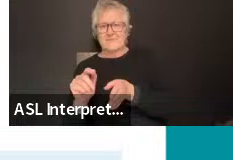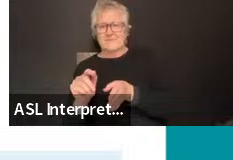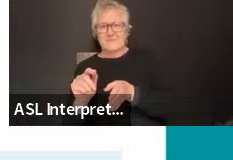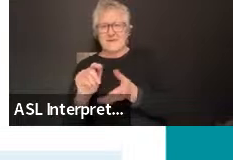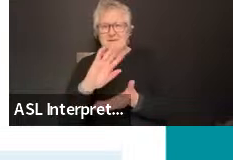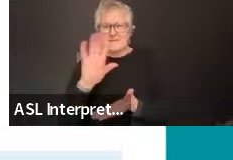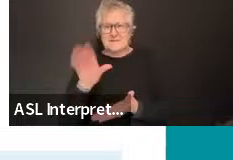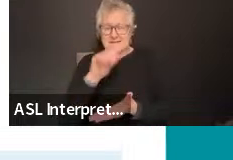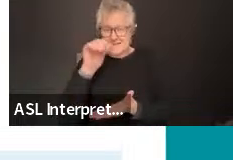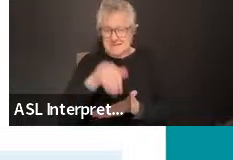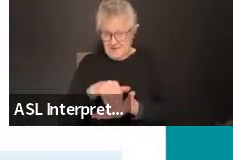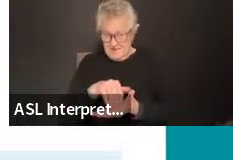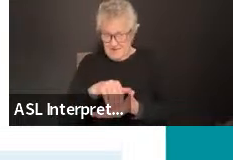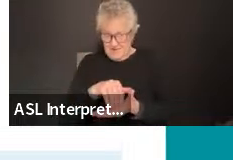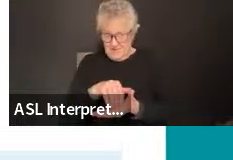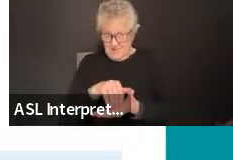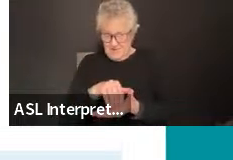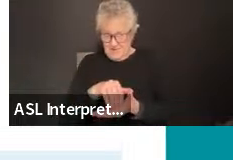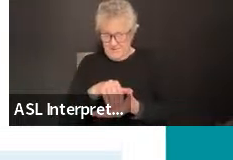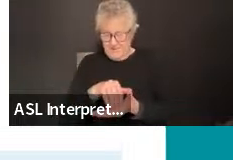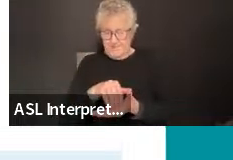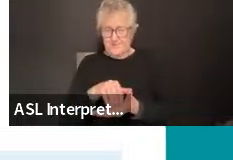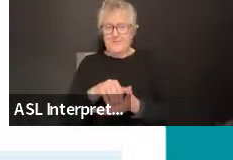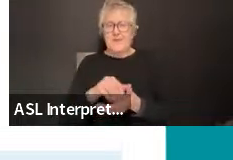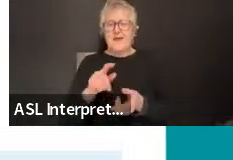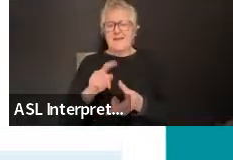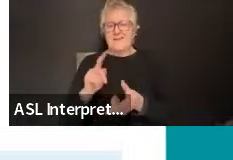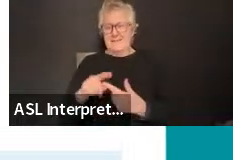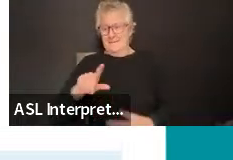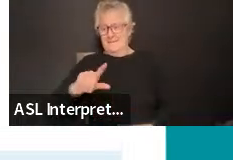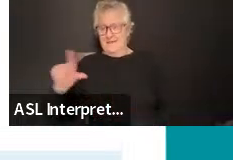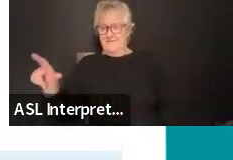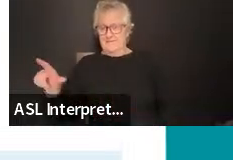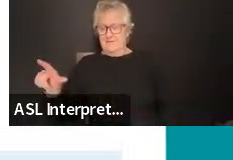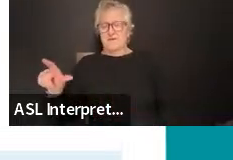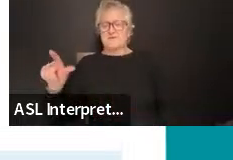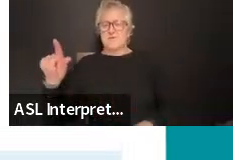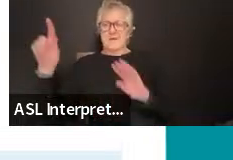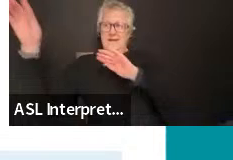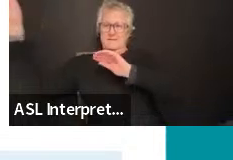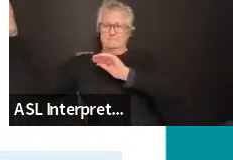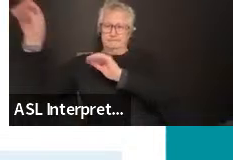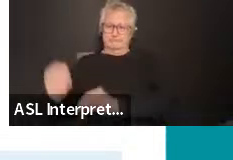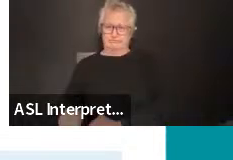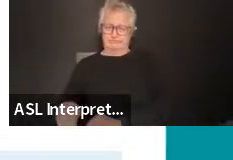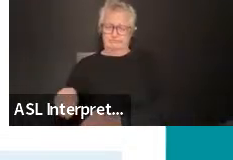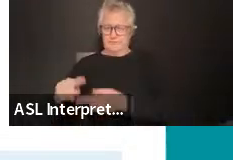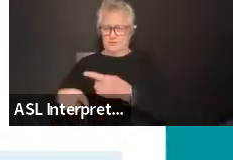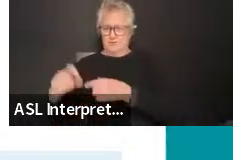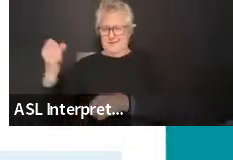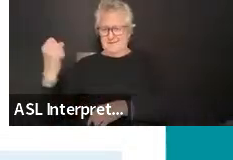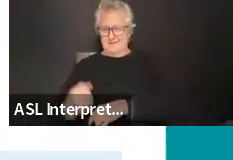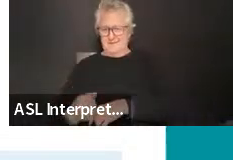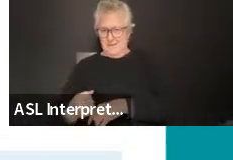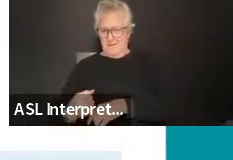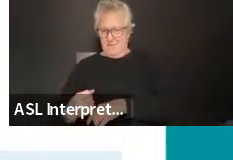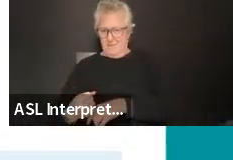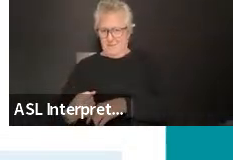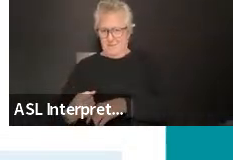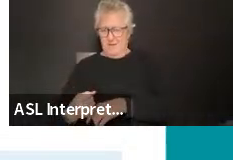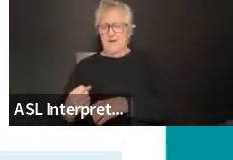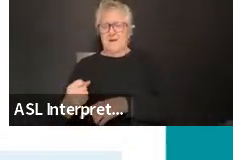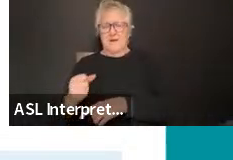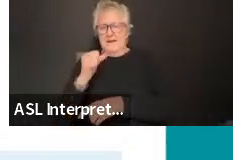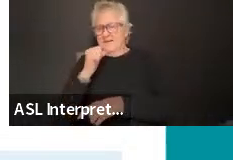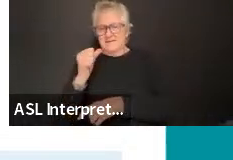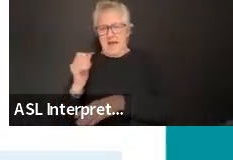left is where the platform shifts to the south, and it's entirely over, it's not over the